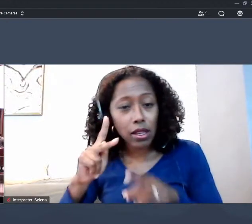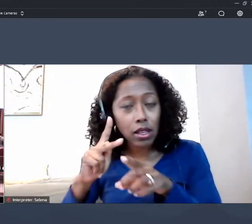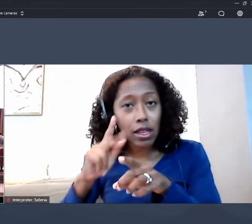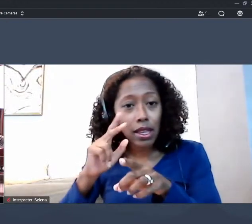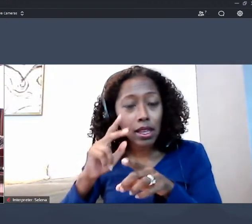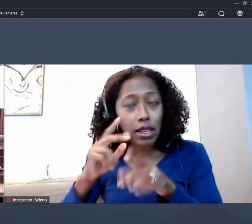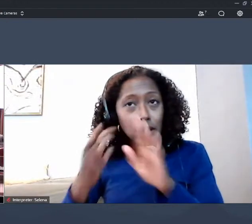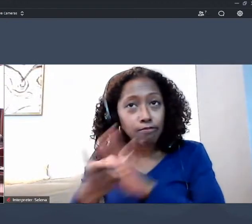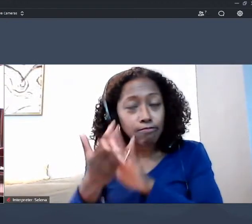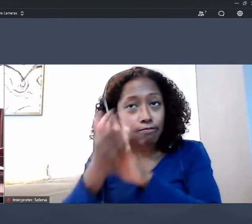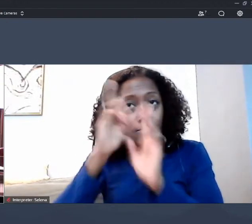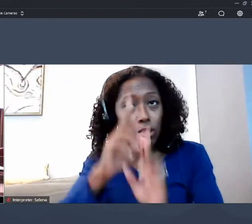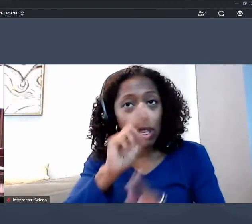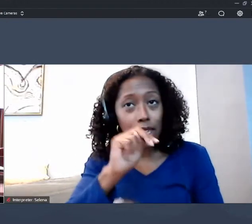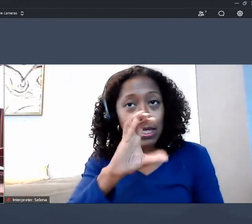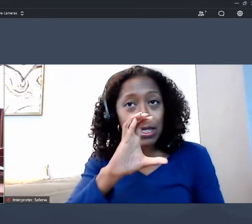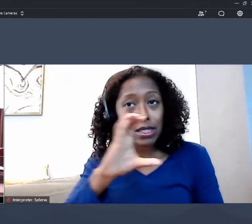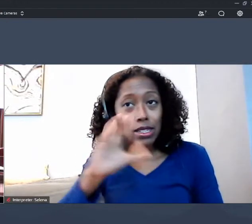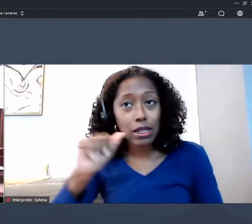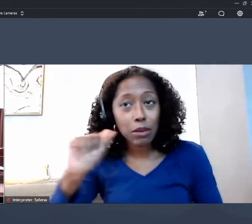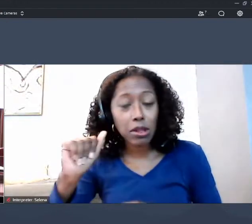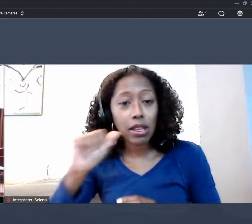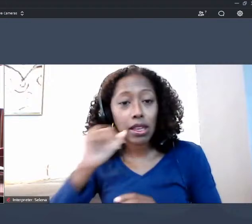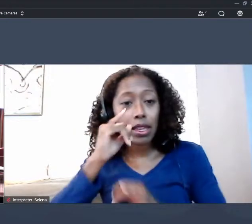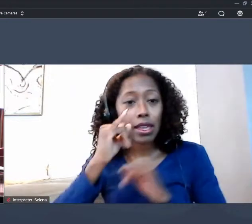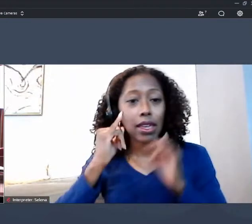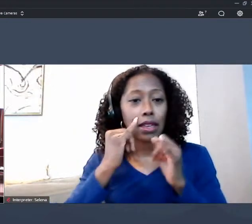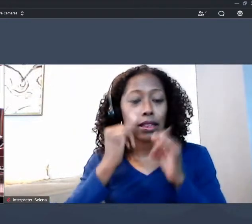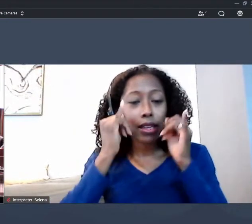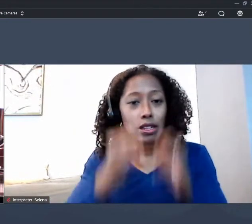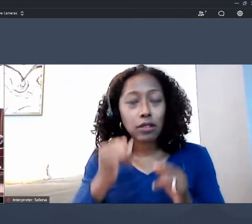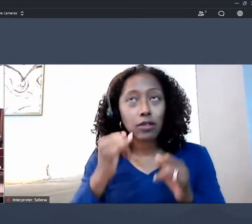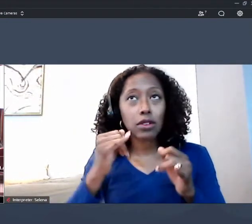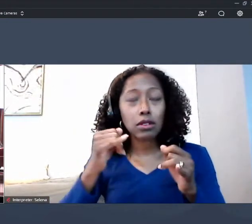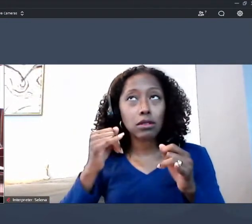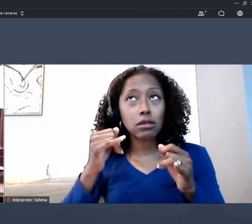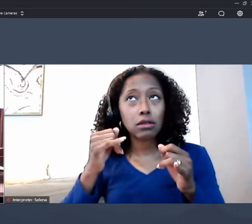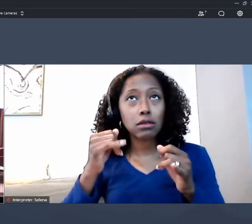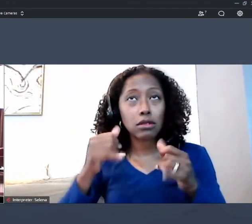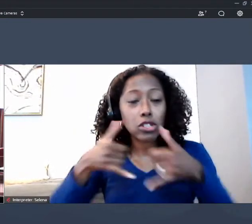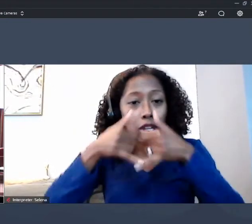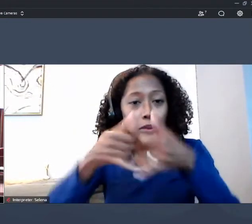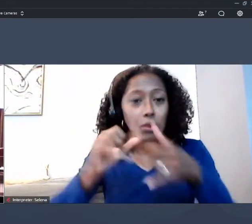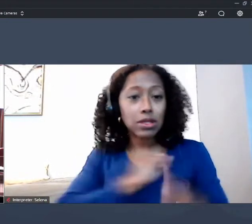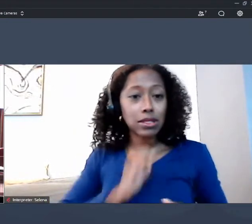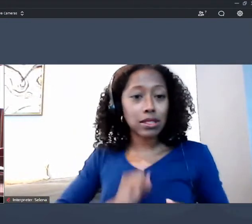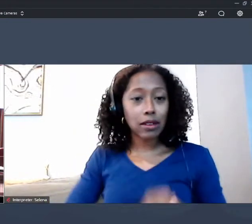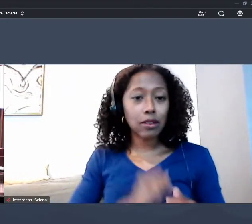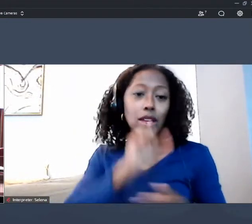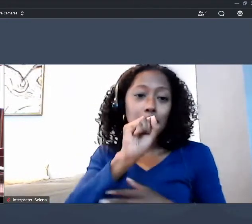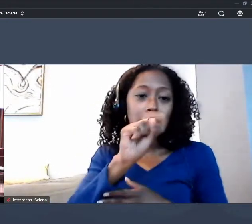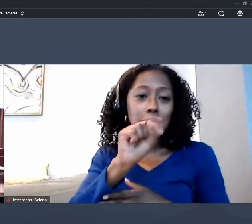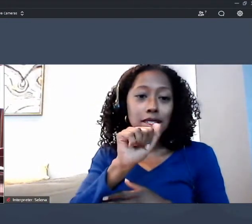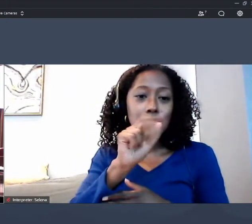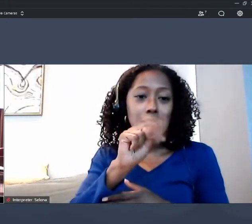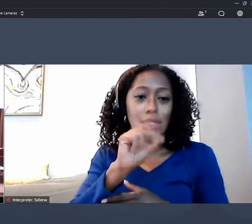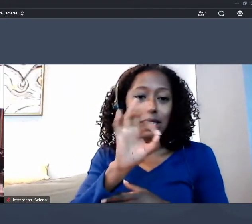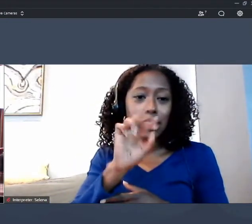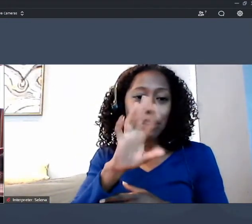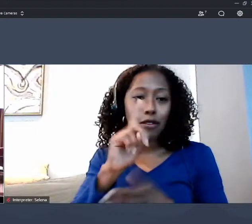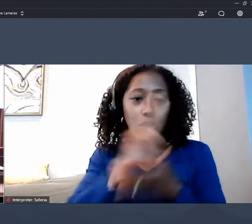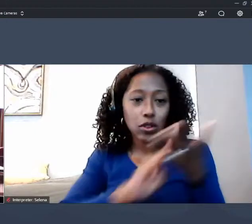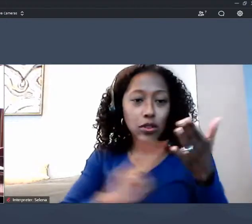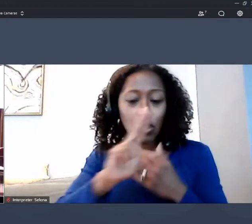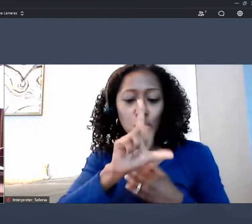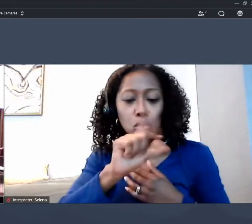NCAA Individual Champion at Stanford University and the 2021 Anika